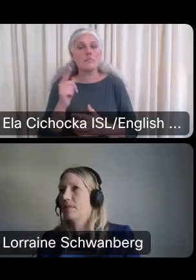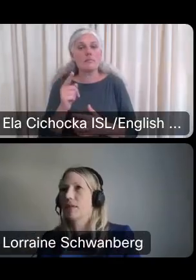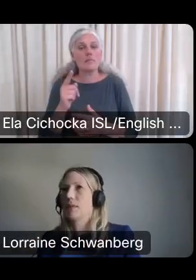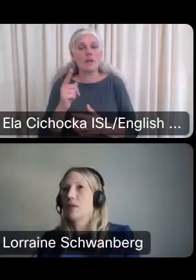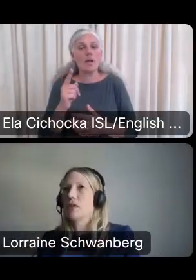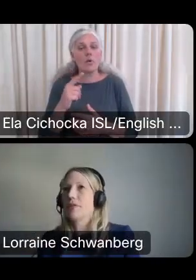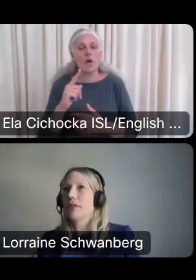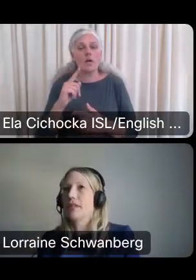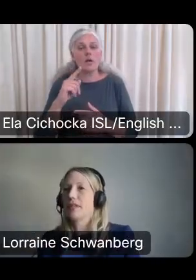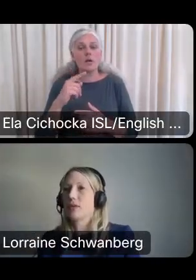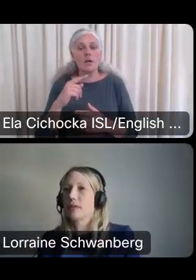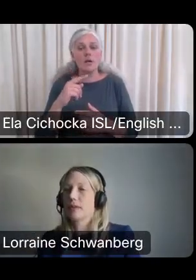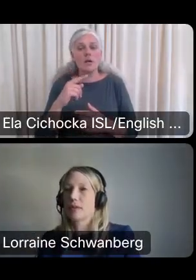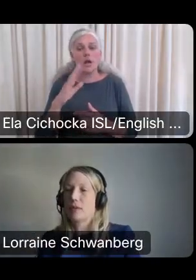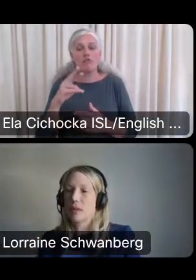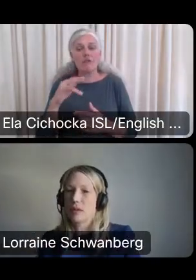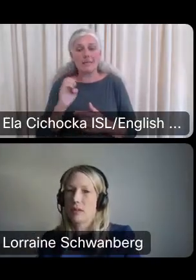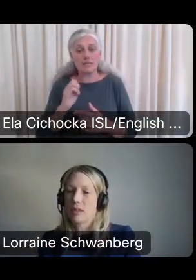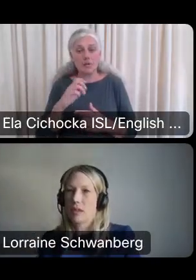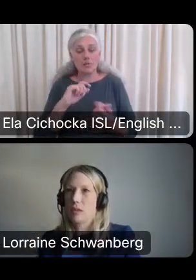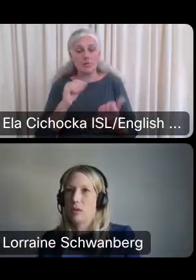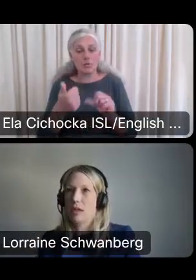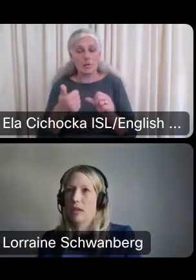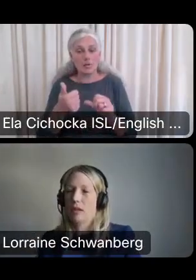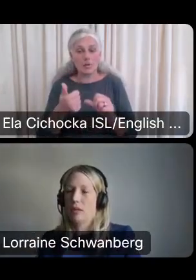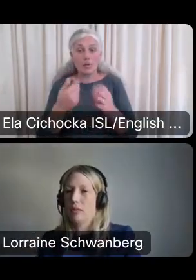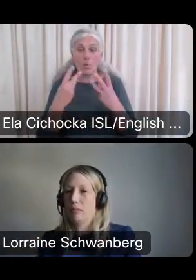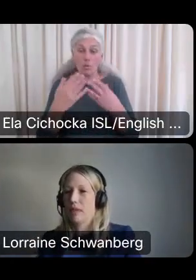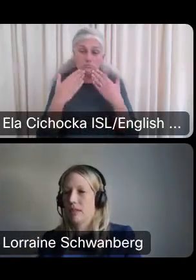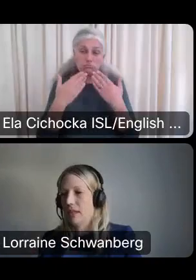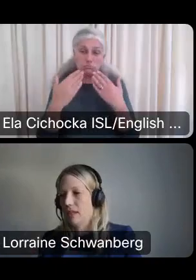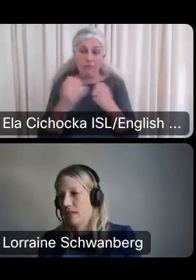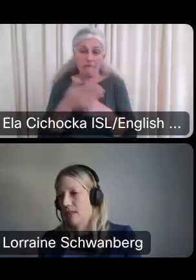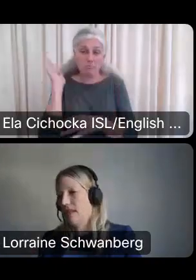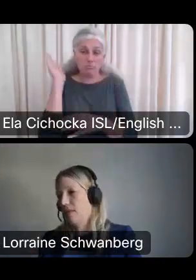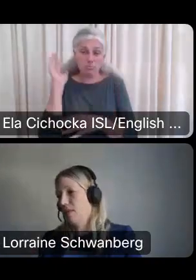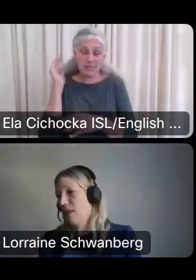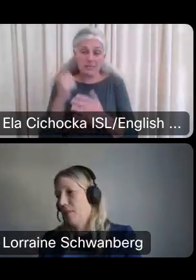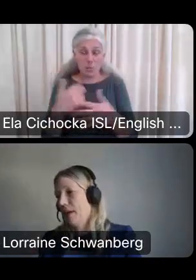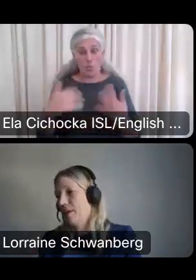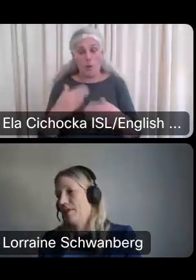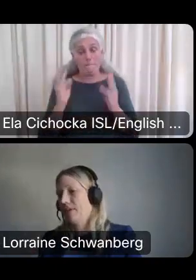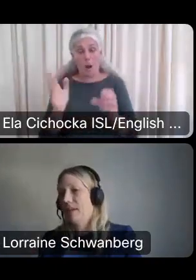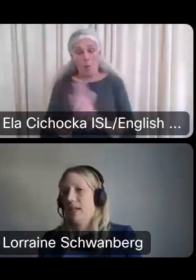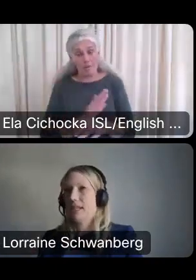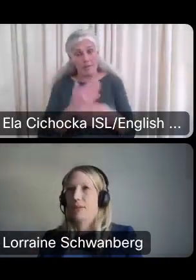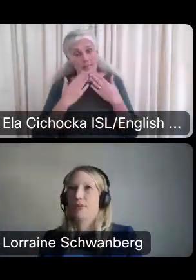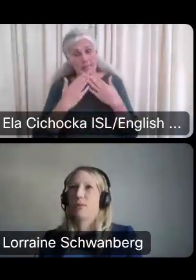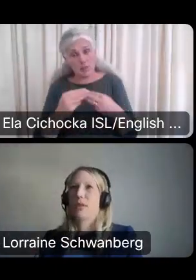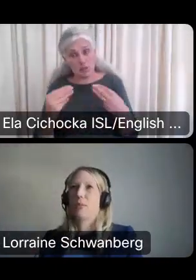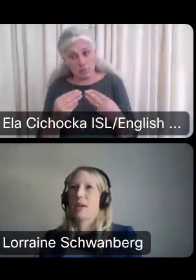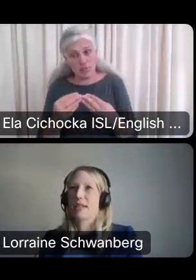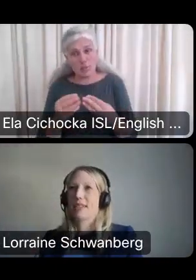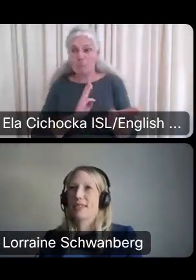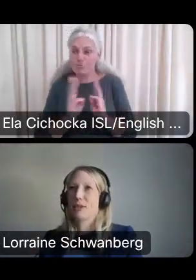switched off there, the screen, but just to say huge thank you. The presentation, as I said, was really powerful. There were some